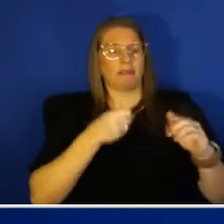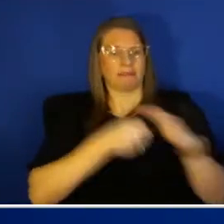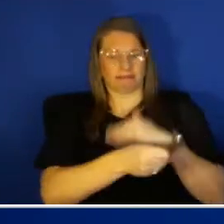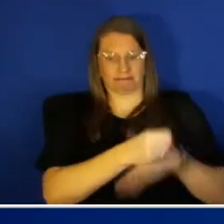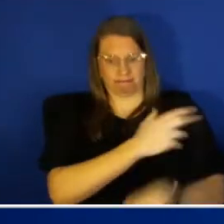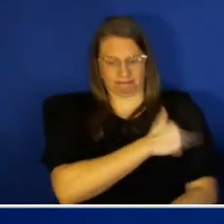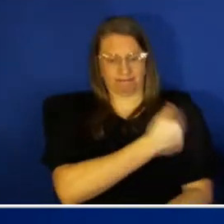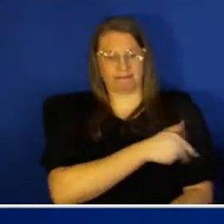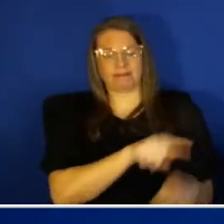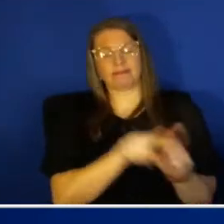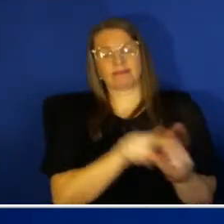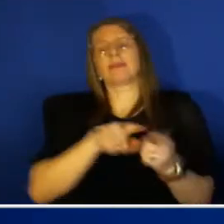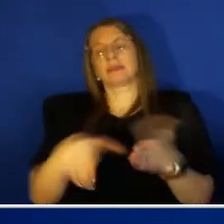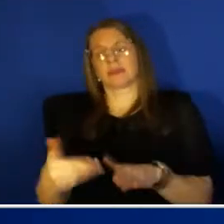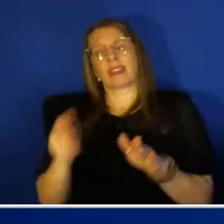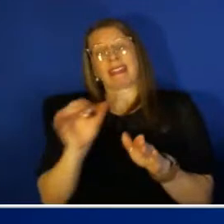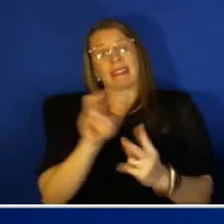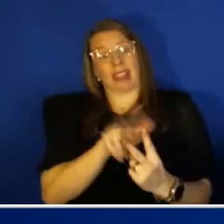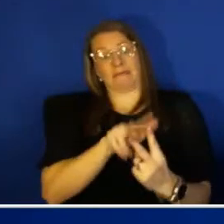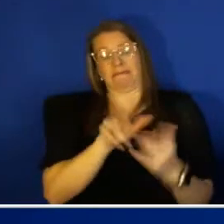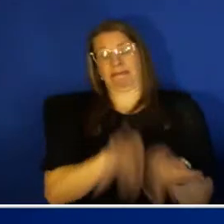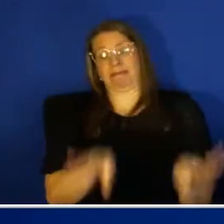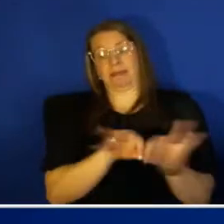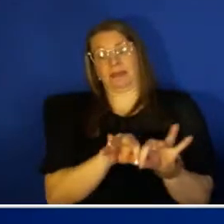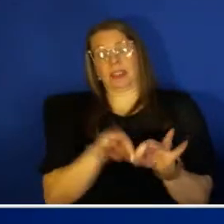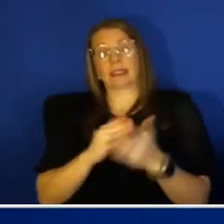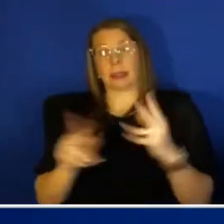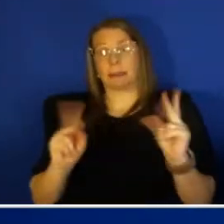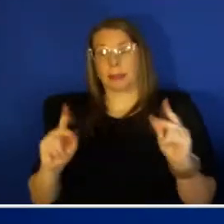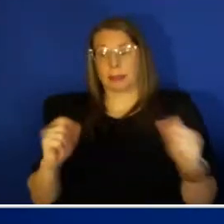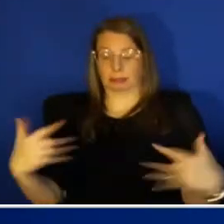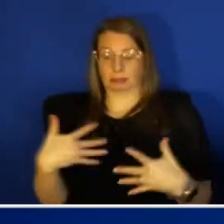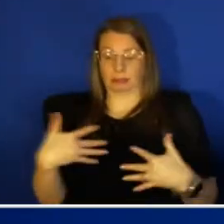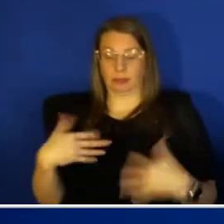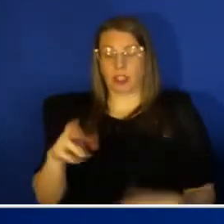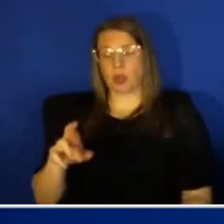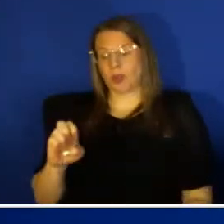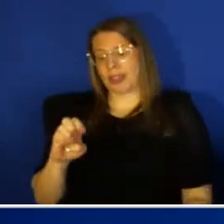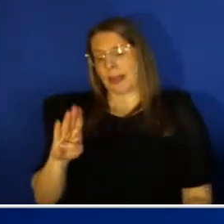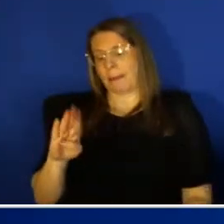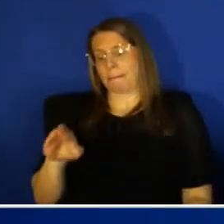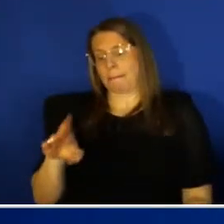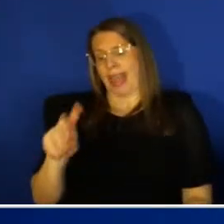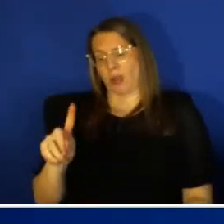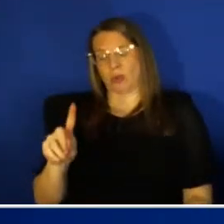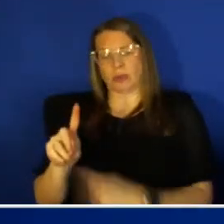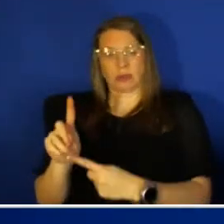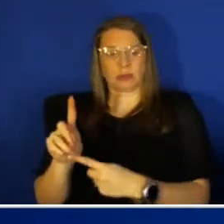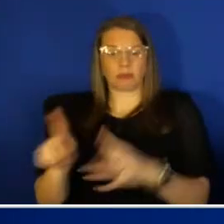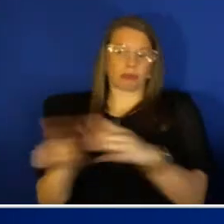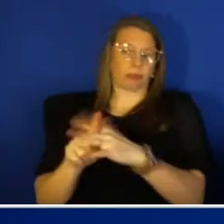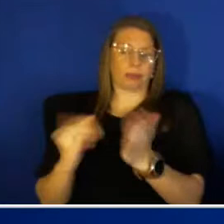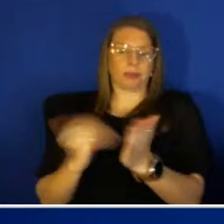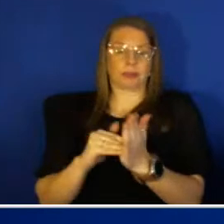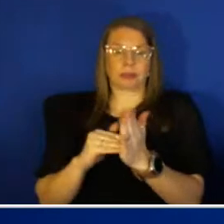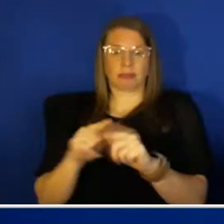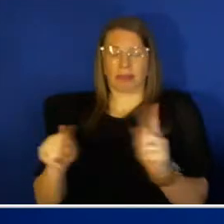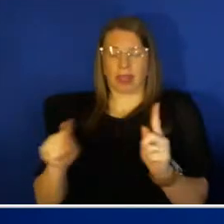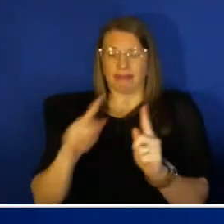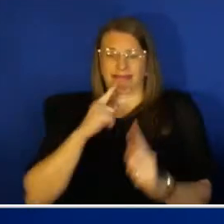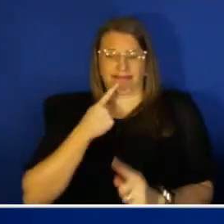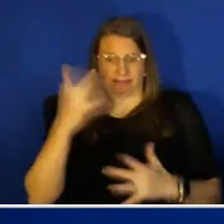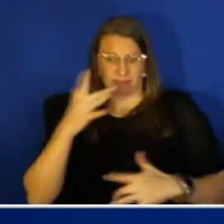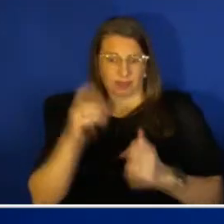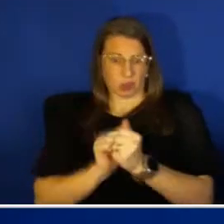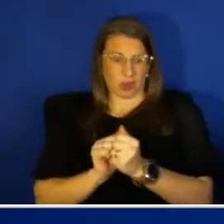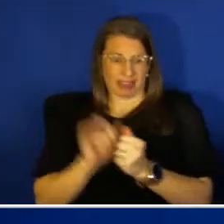And that is very important because some people have a fear of that rebound, but really there's been no severe illnesses with that rebound. And overall, if